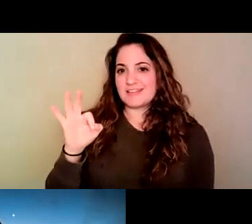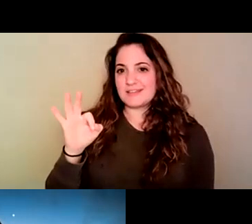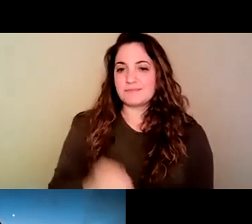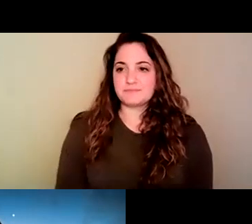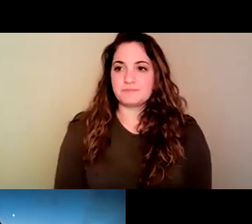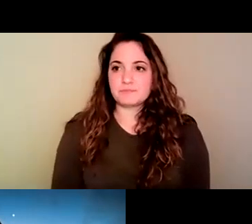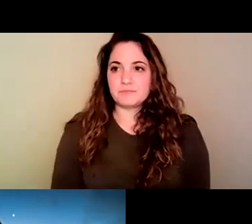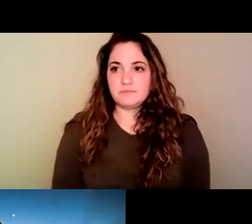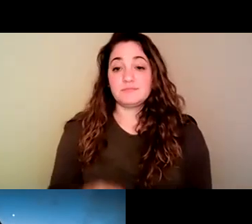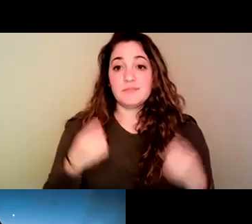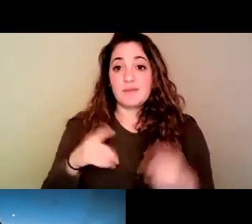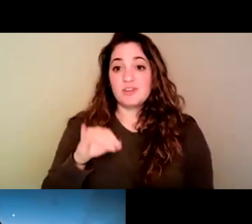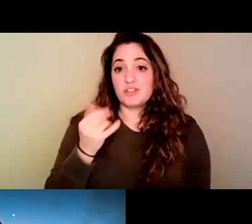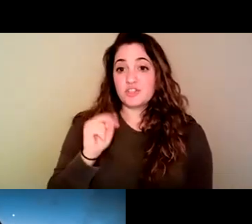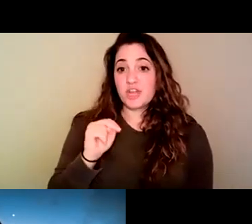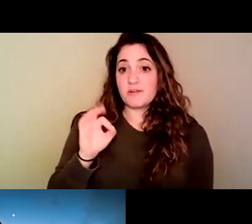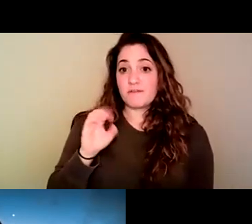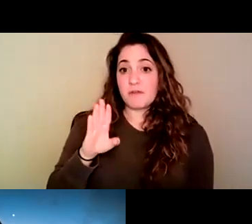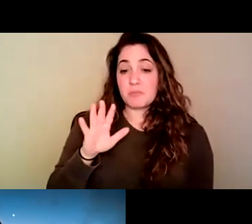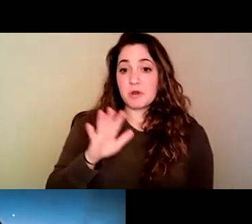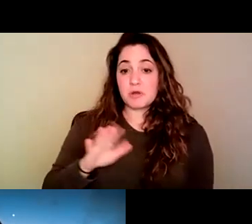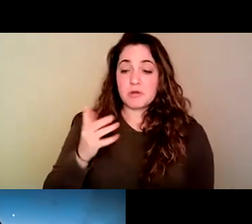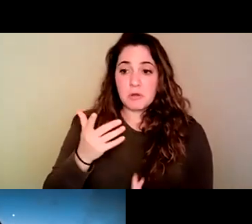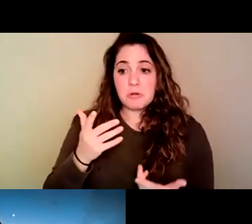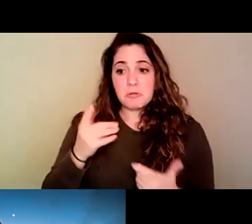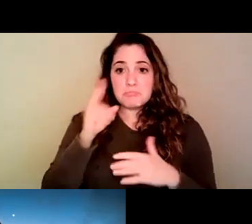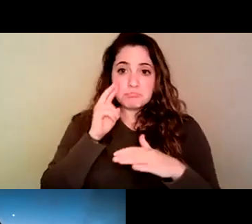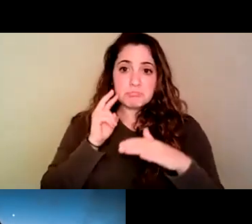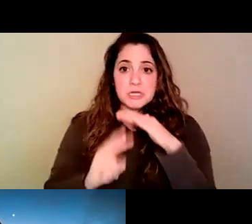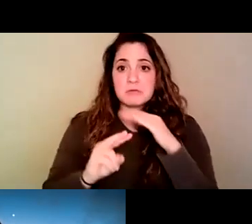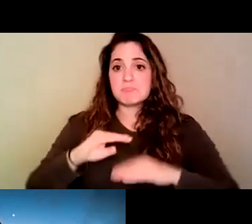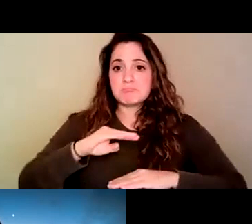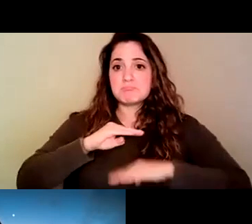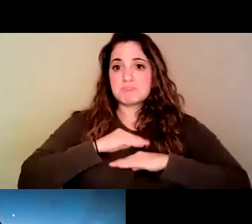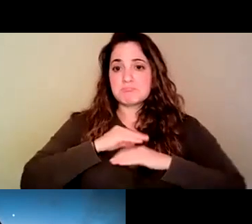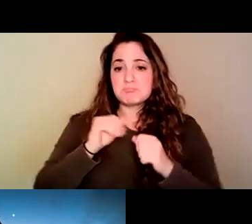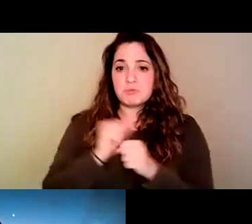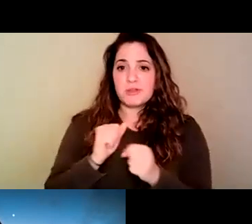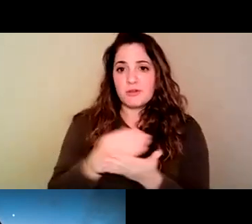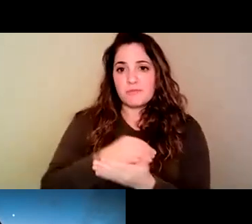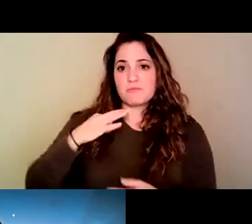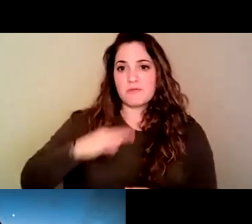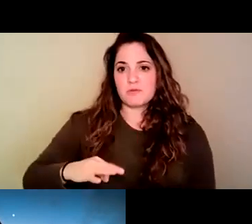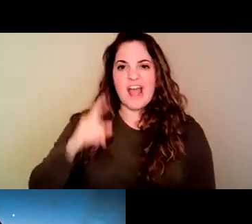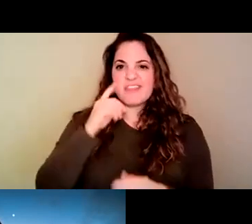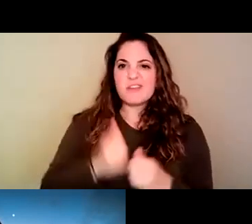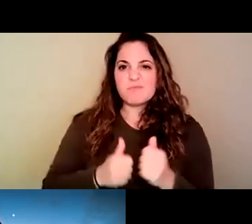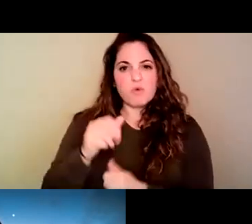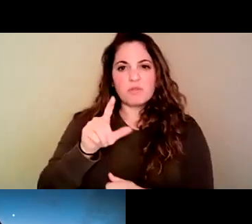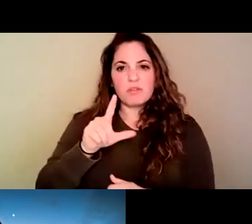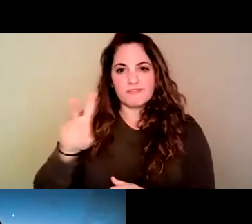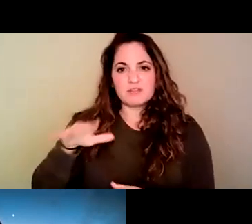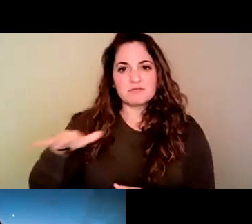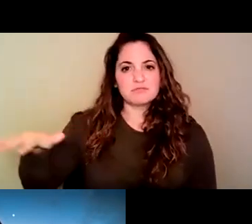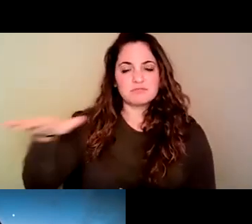2019. In January and February, business was, as expected, stellar. I think that was shared by most in Vegas and around the